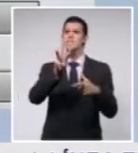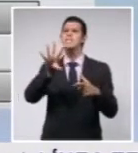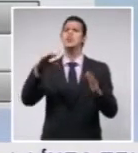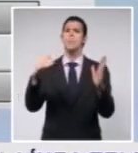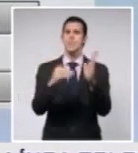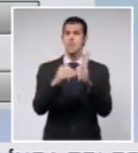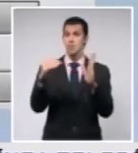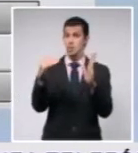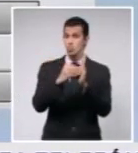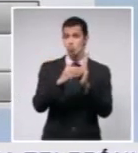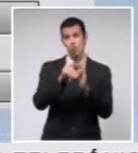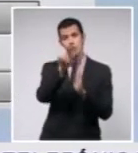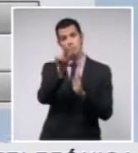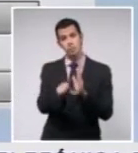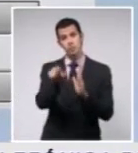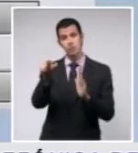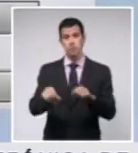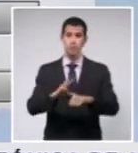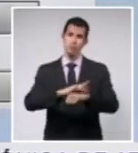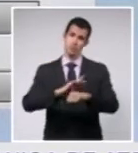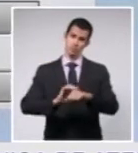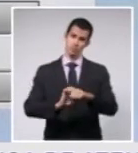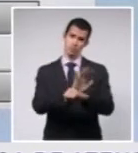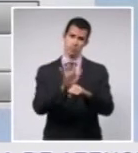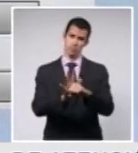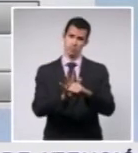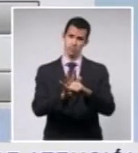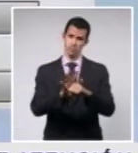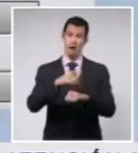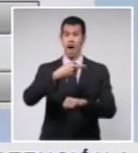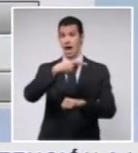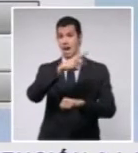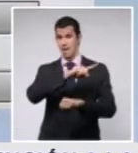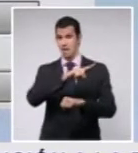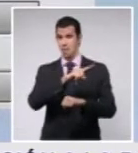34,986,502 confirmed cases since the start of the pandemic.